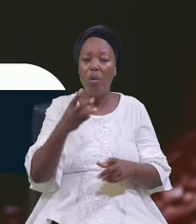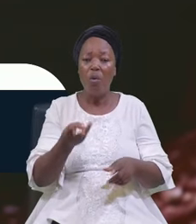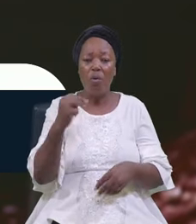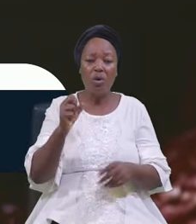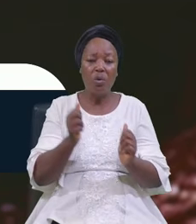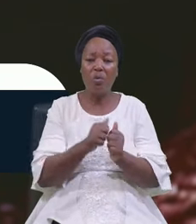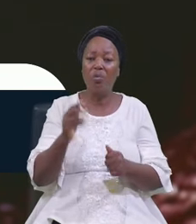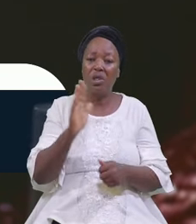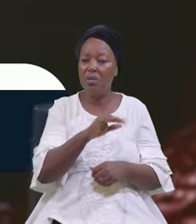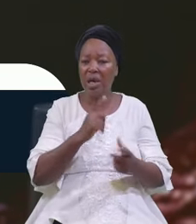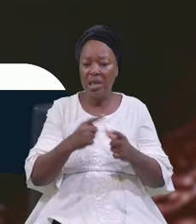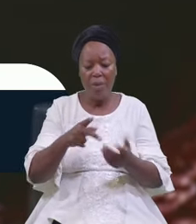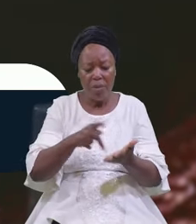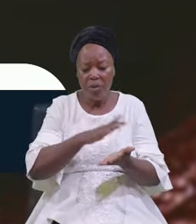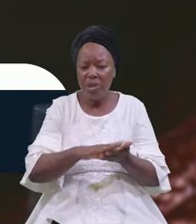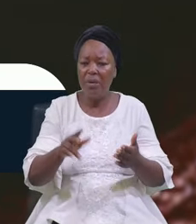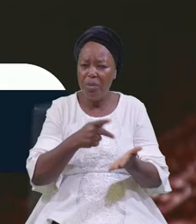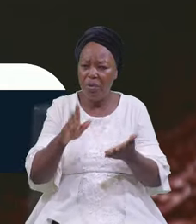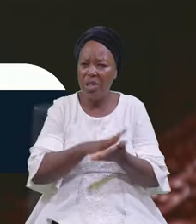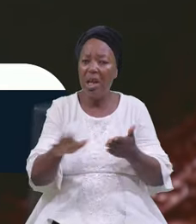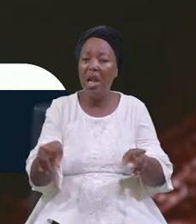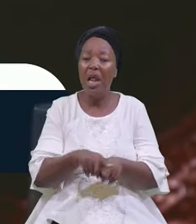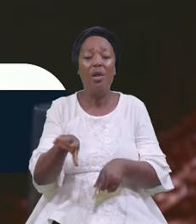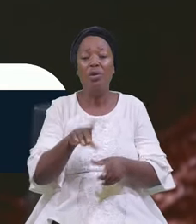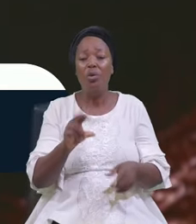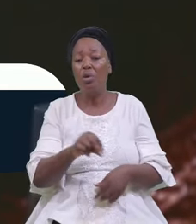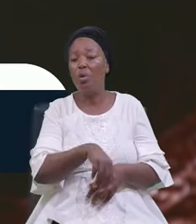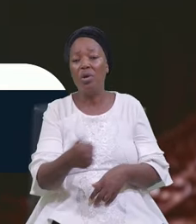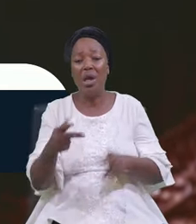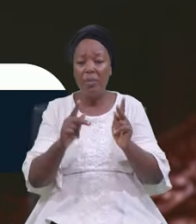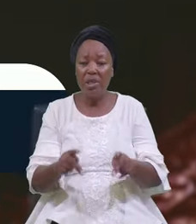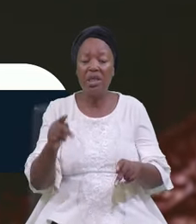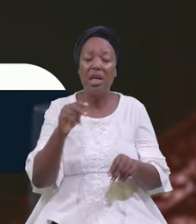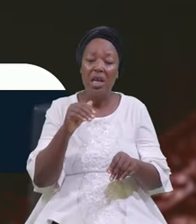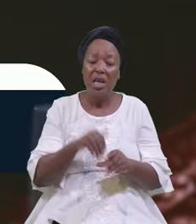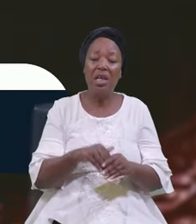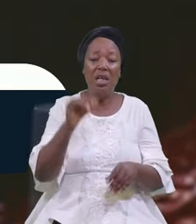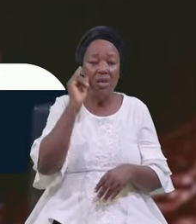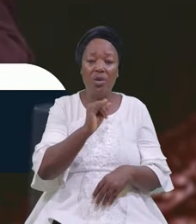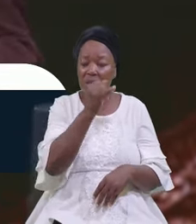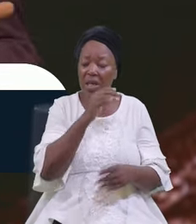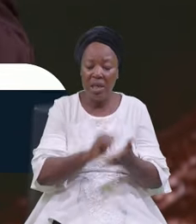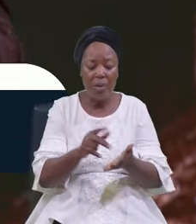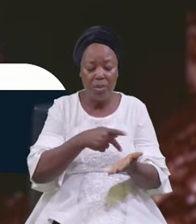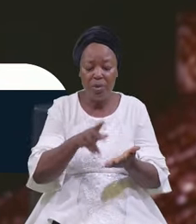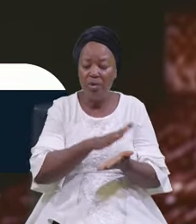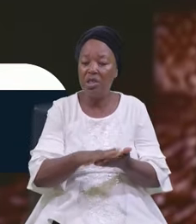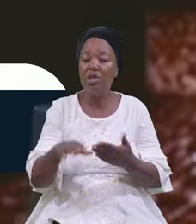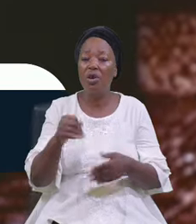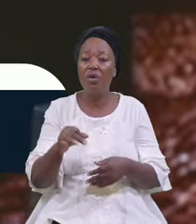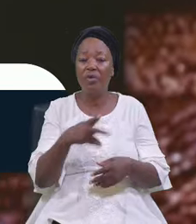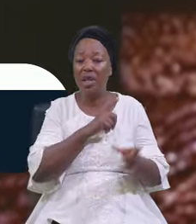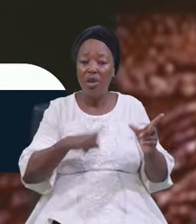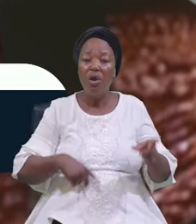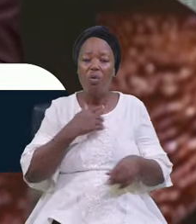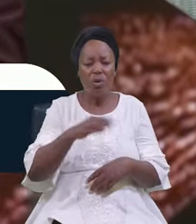purity, purity like no other person in Israel was pure. That purity of the Lord, he was conscious